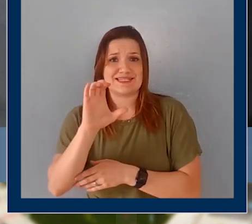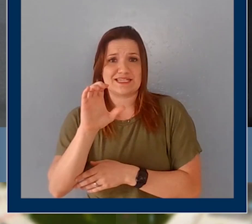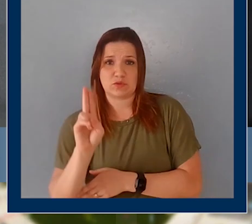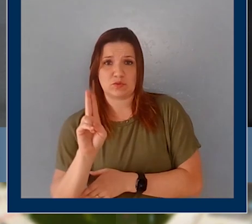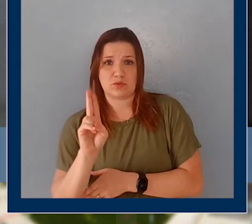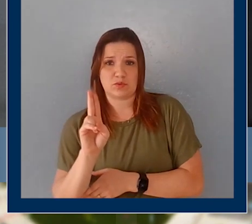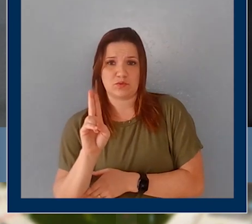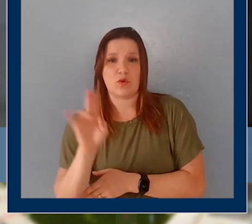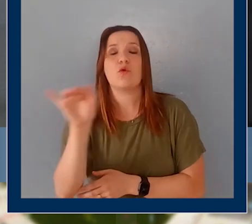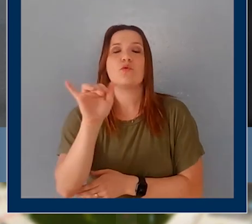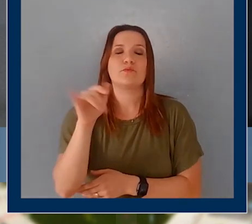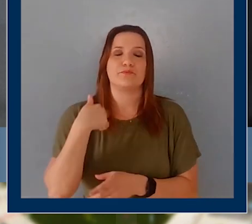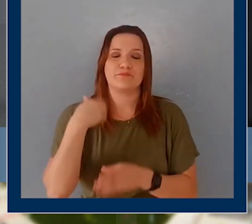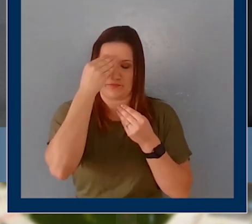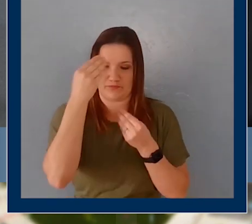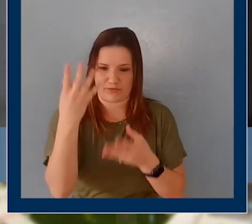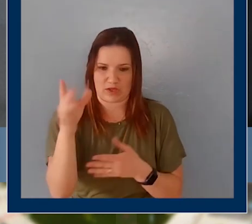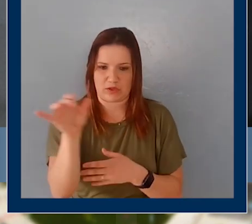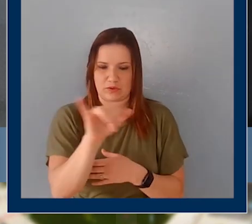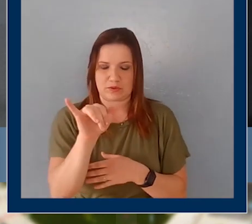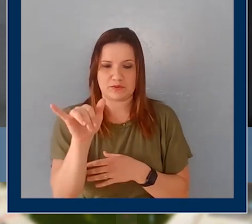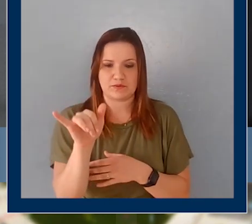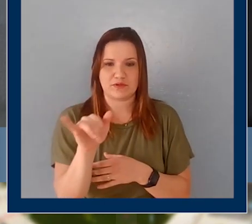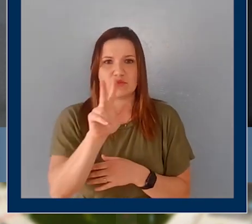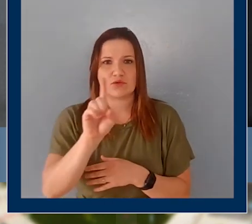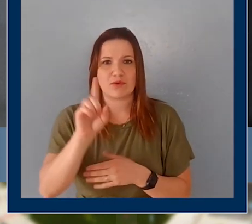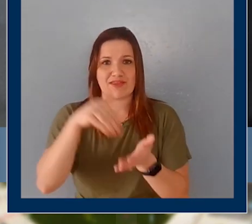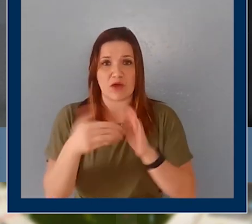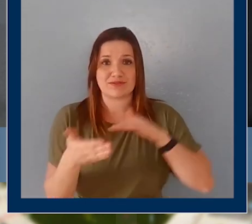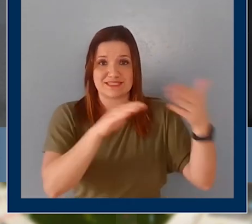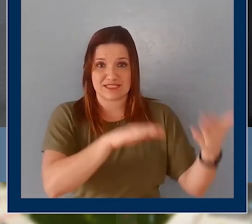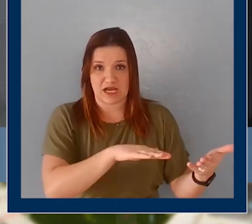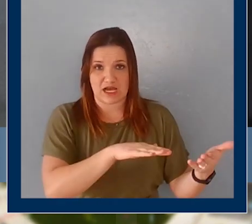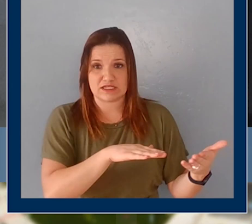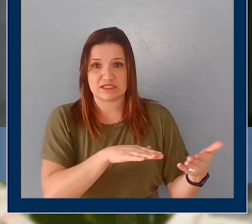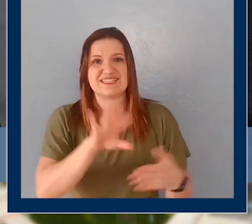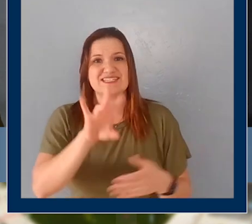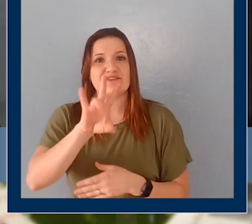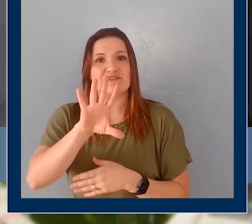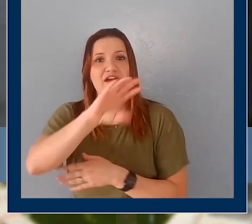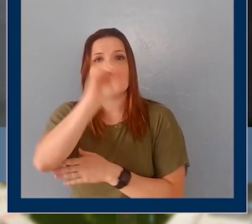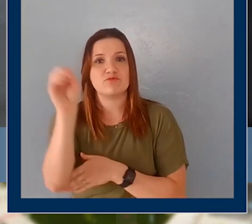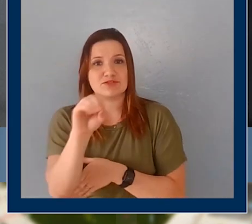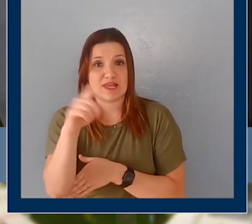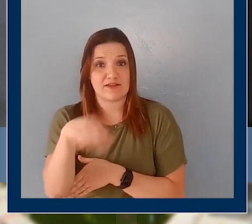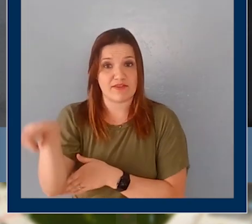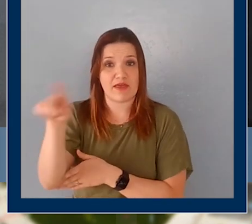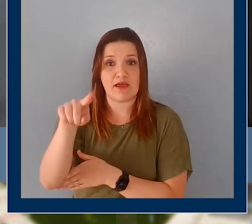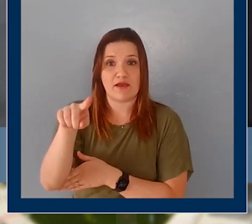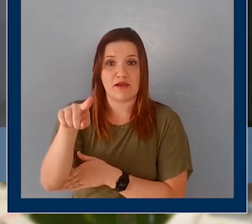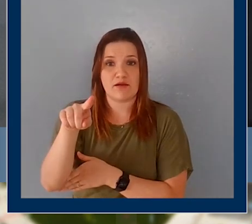within the Asian population. So those three ethnic groups account for 91% of all the deaths